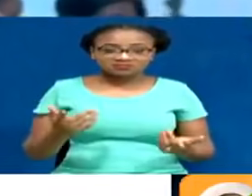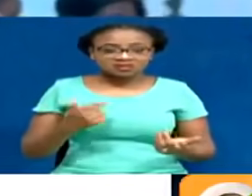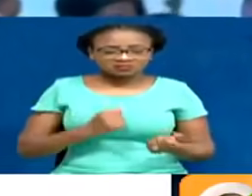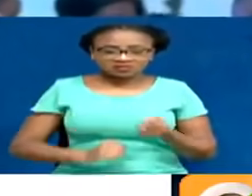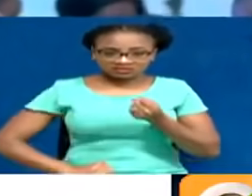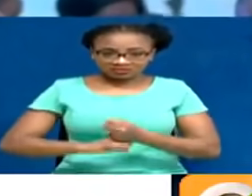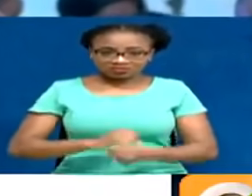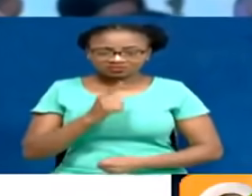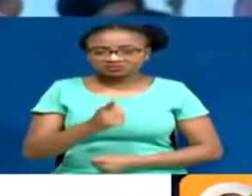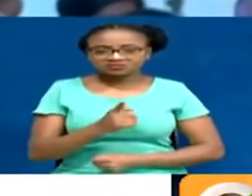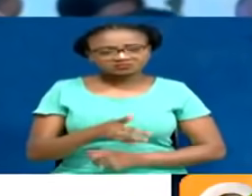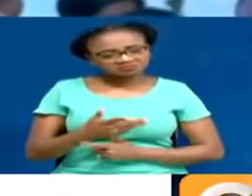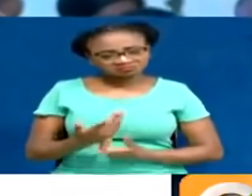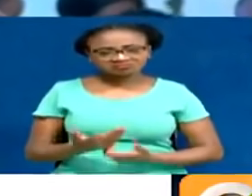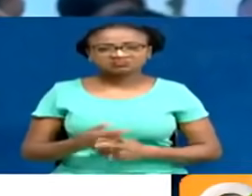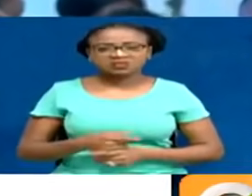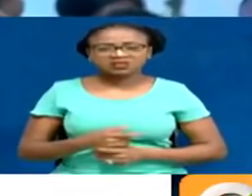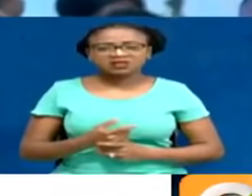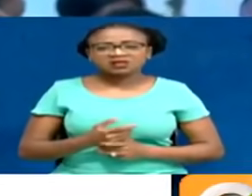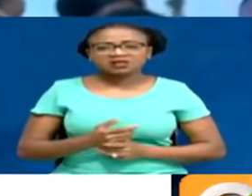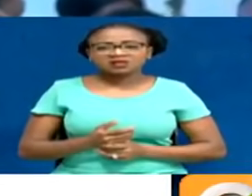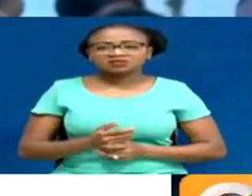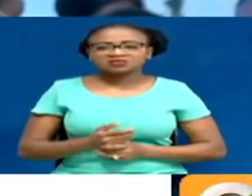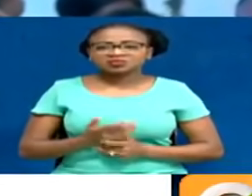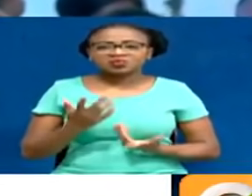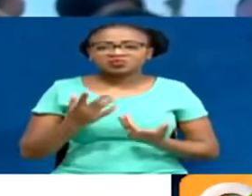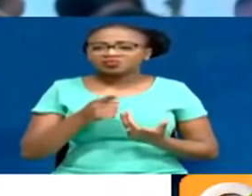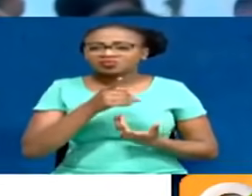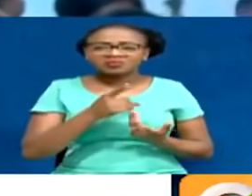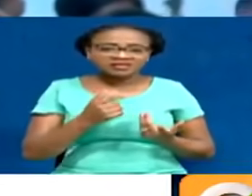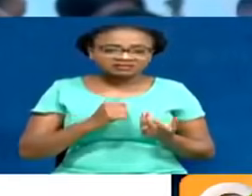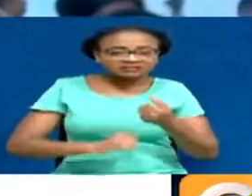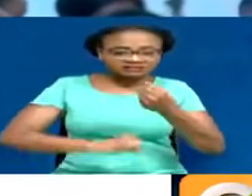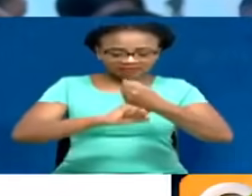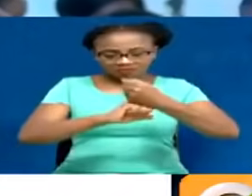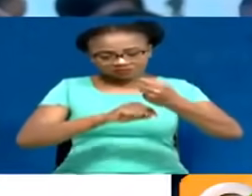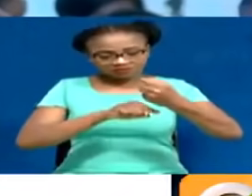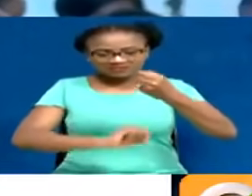significant. And we should ask ourselves, why is the word promoter used?